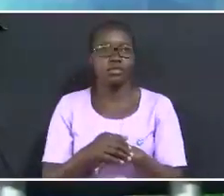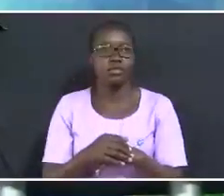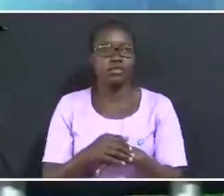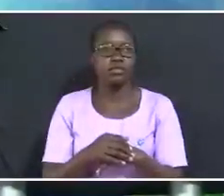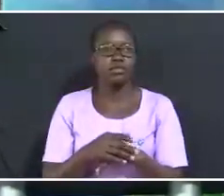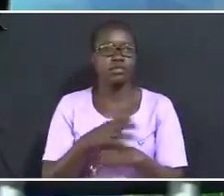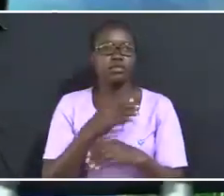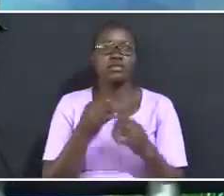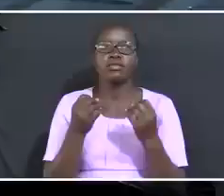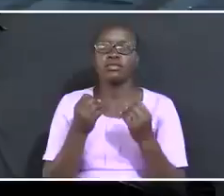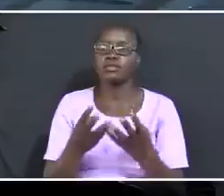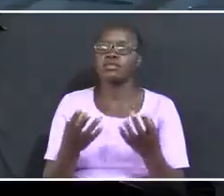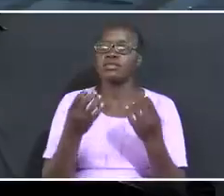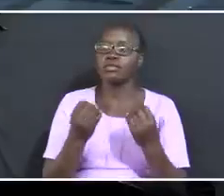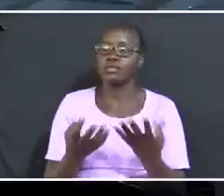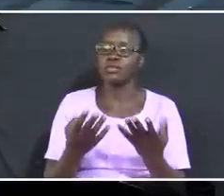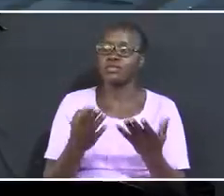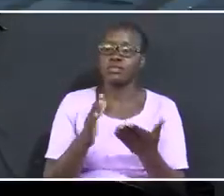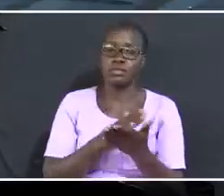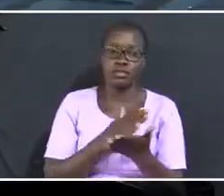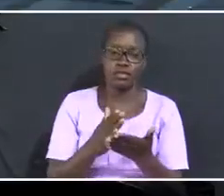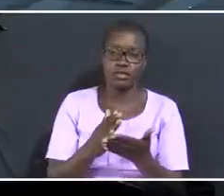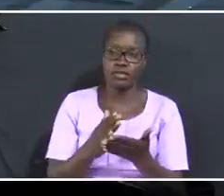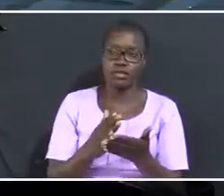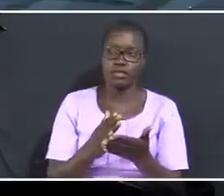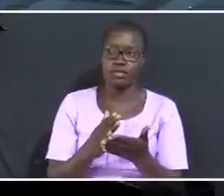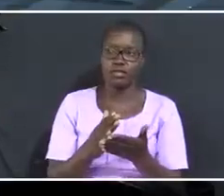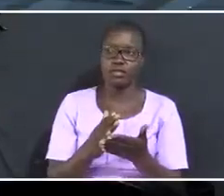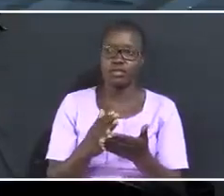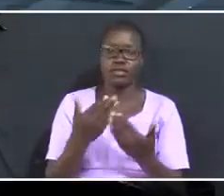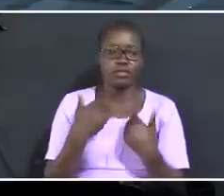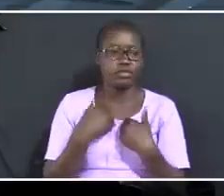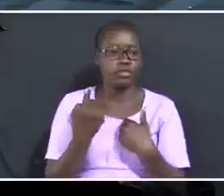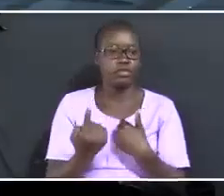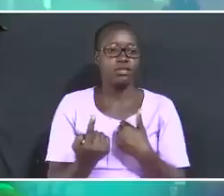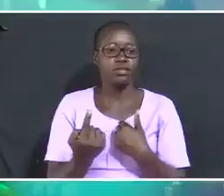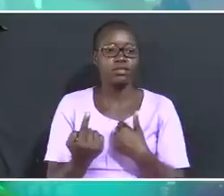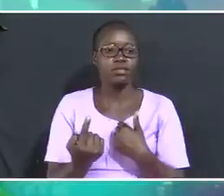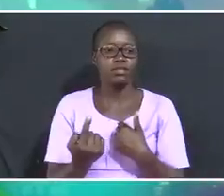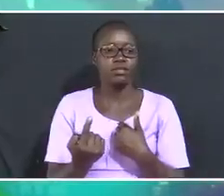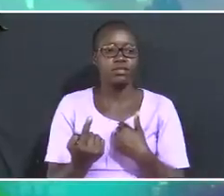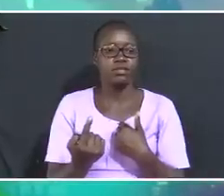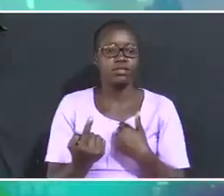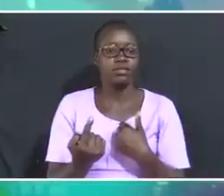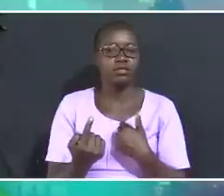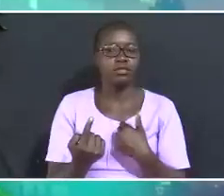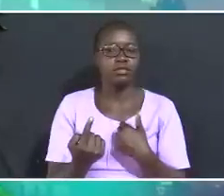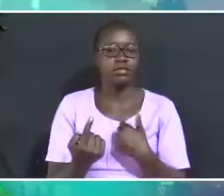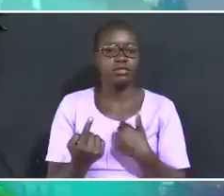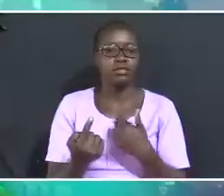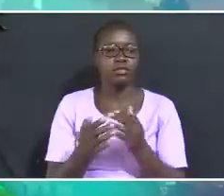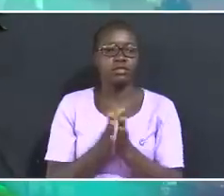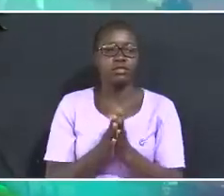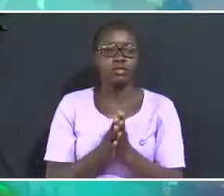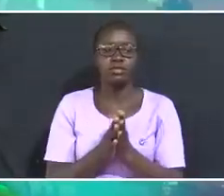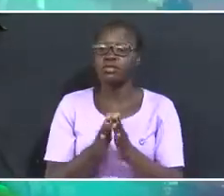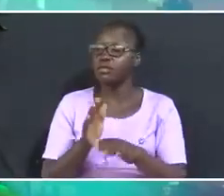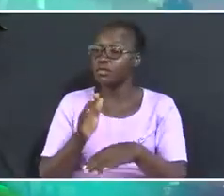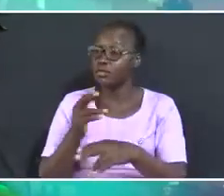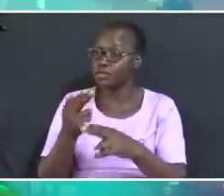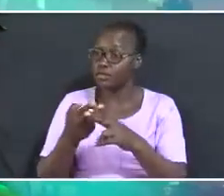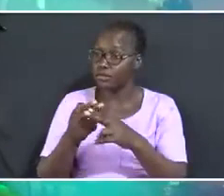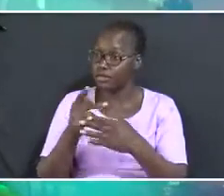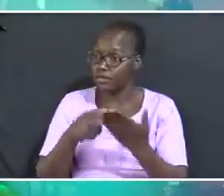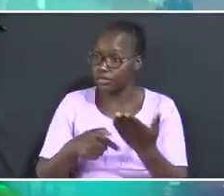of the many, many departments, we have one that is called Public